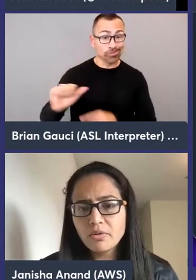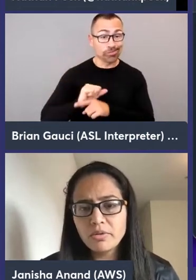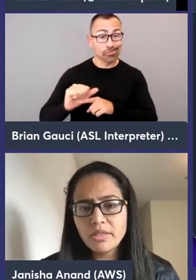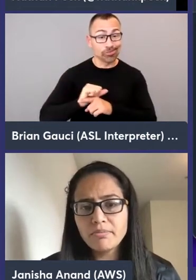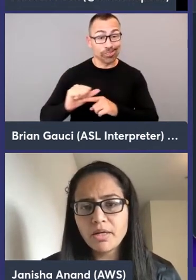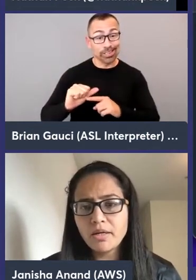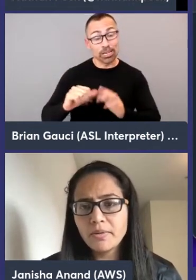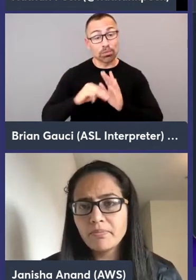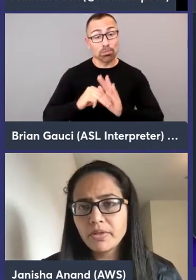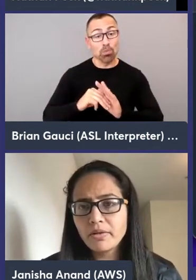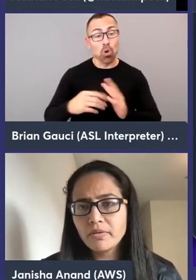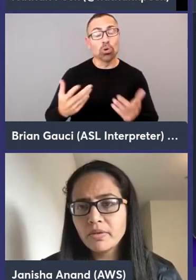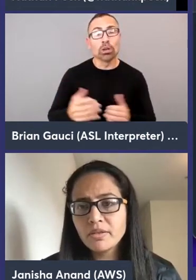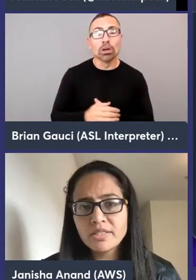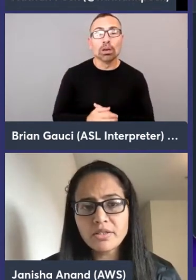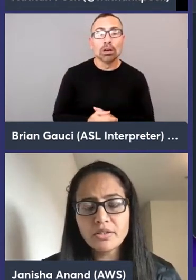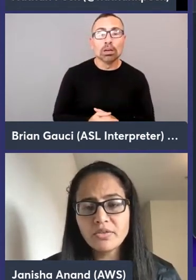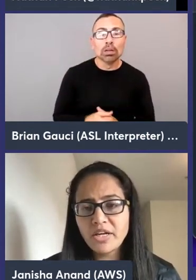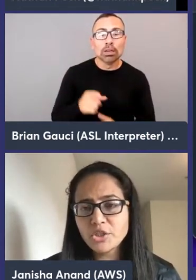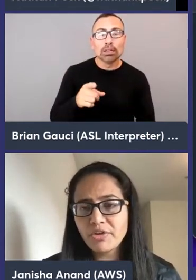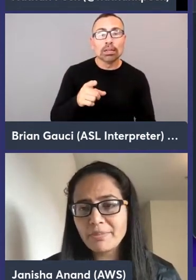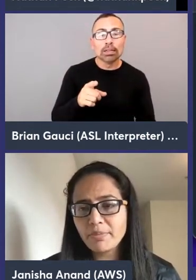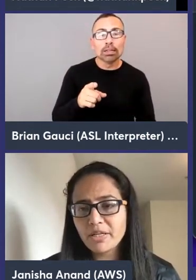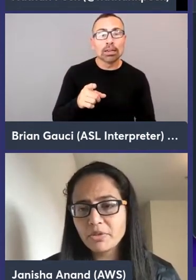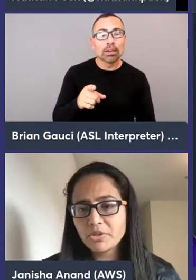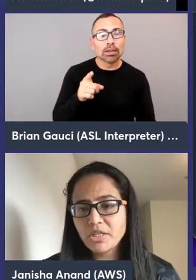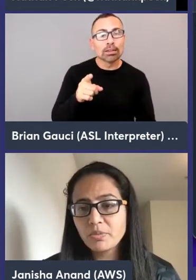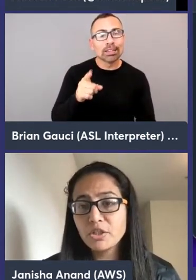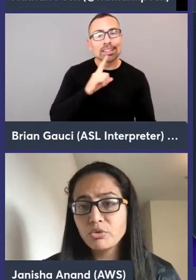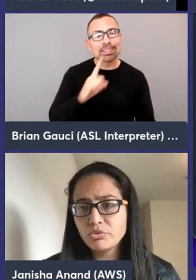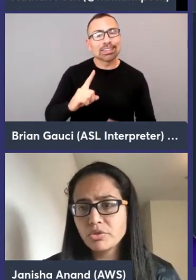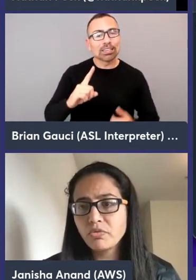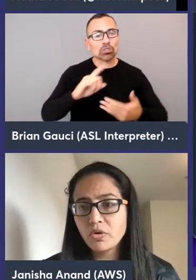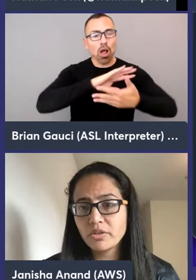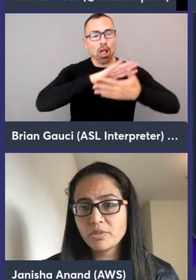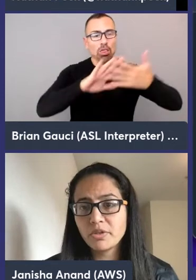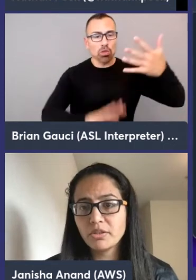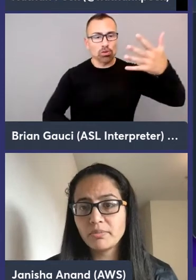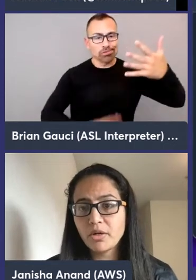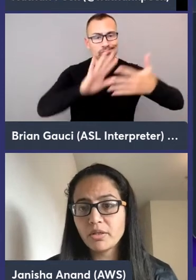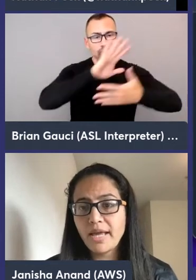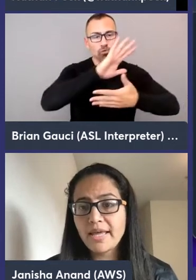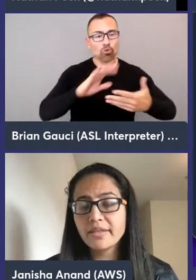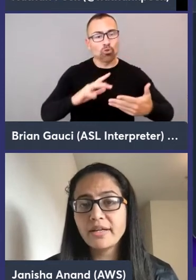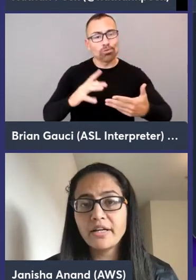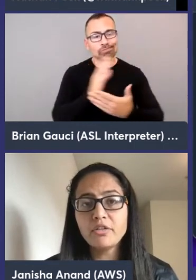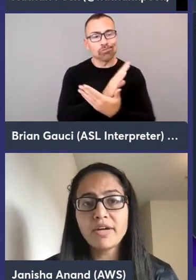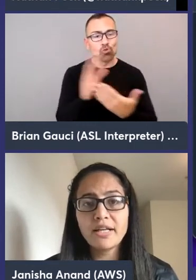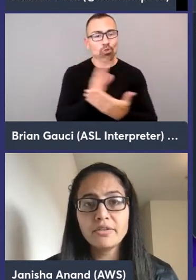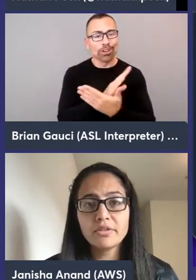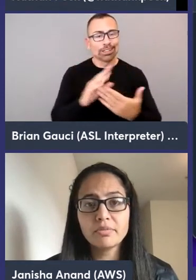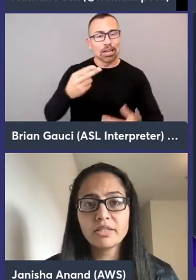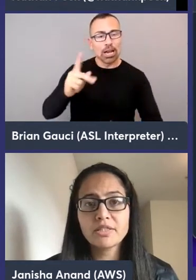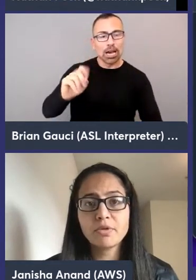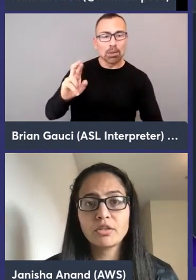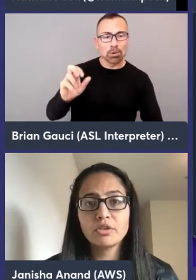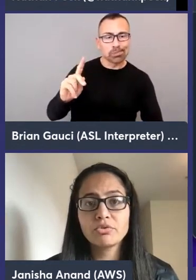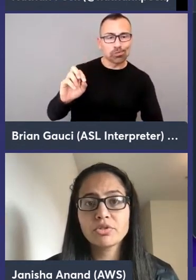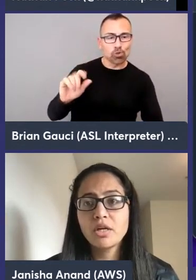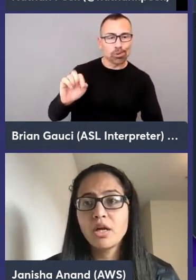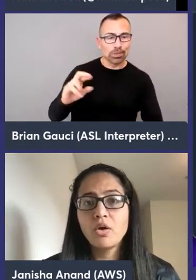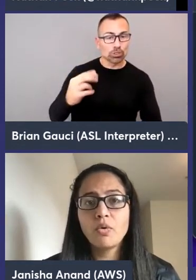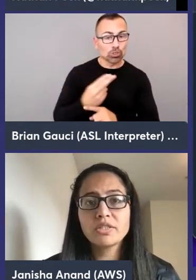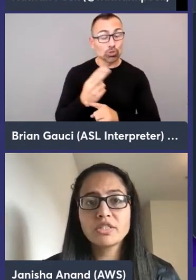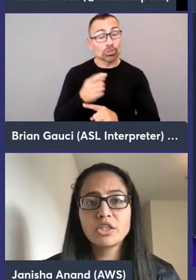see these are the range of hyperparameters that we used for this particular model, and the kind of algorithm that this model